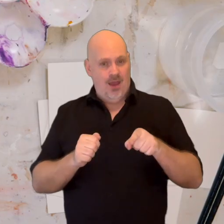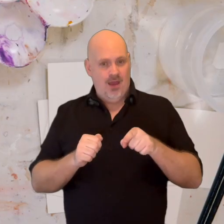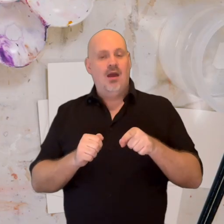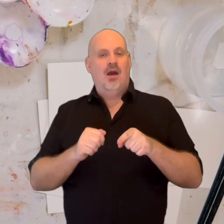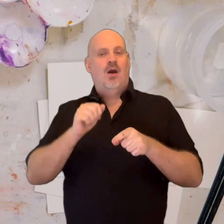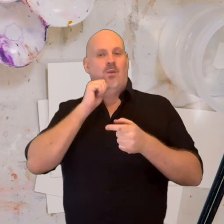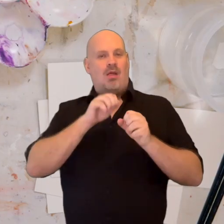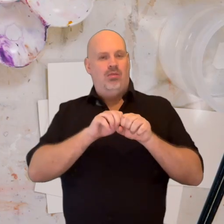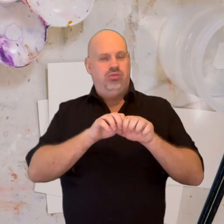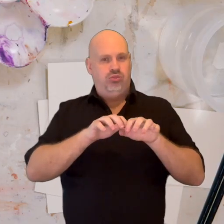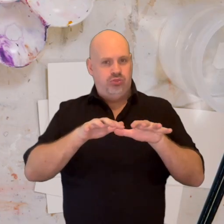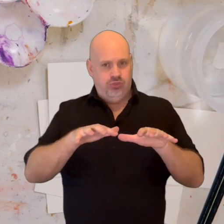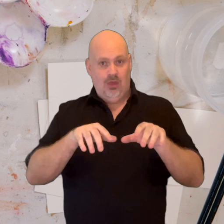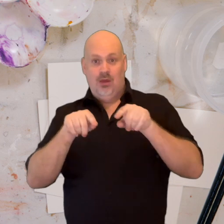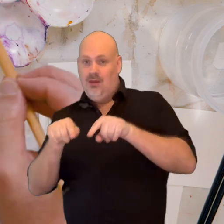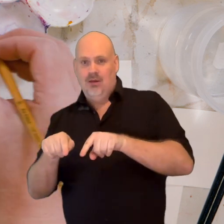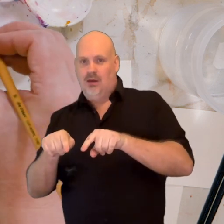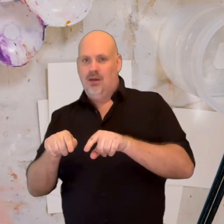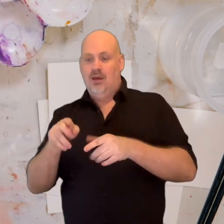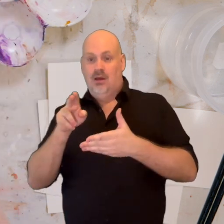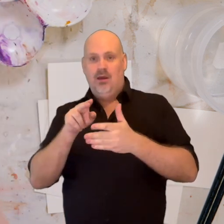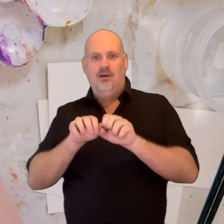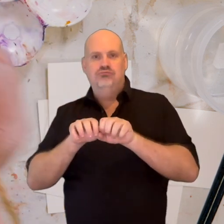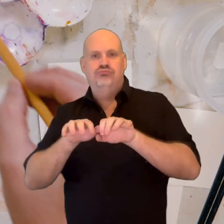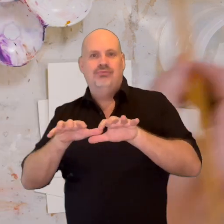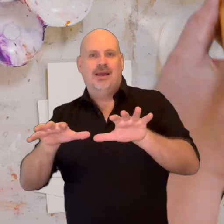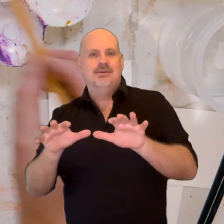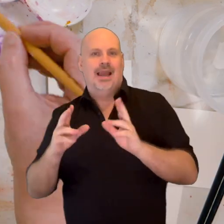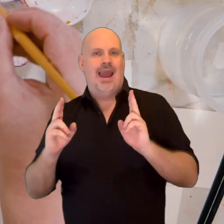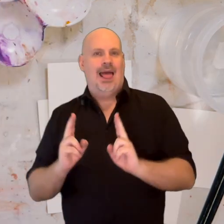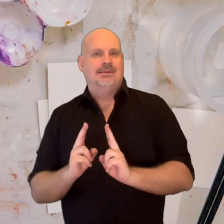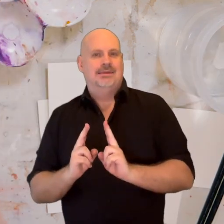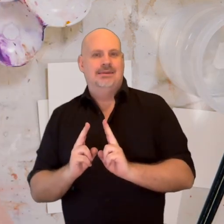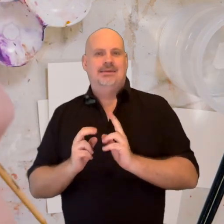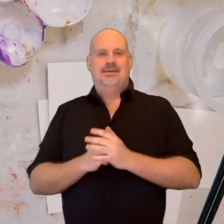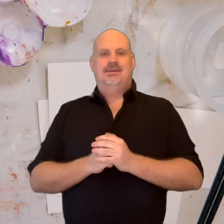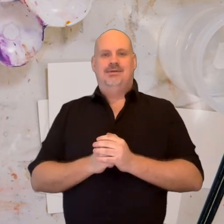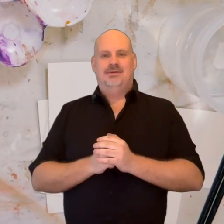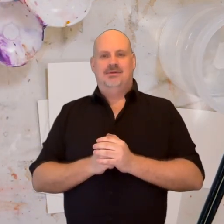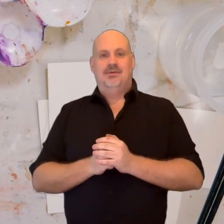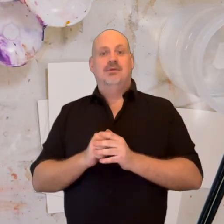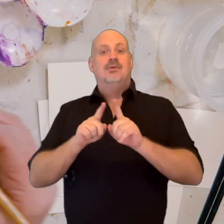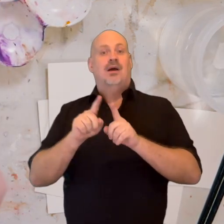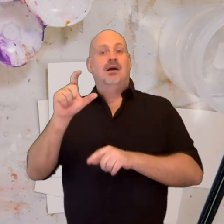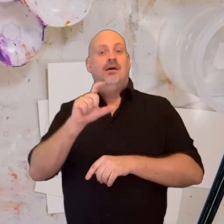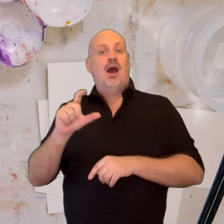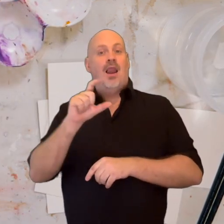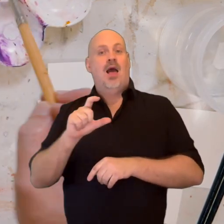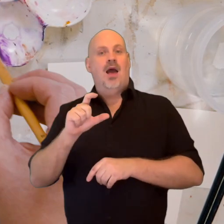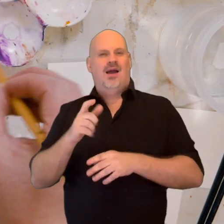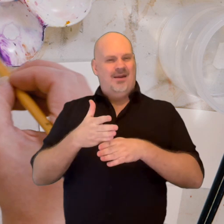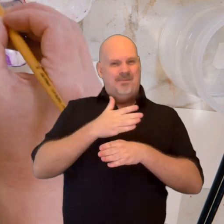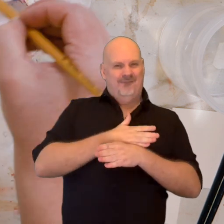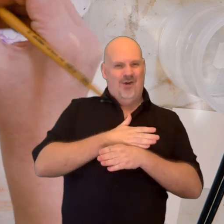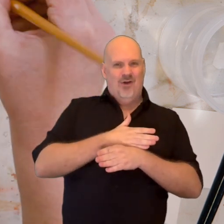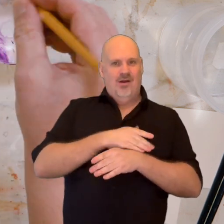time around, the water spreads a lot less, and so does the colour compared to the previous one.